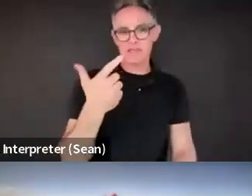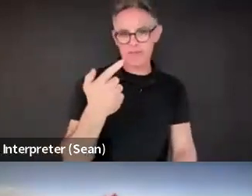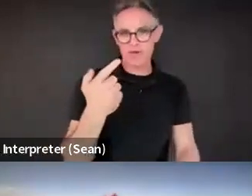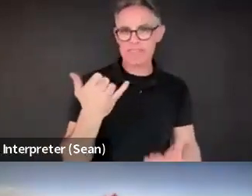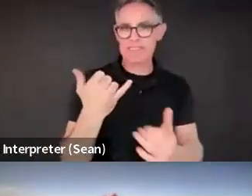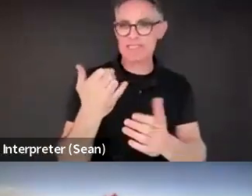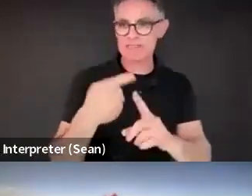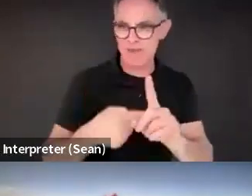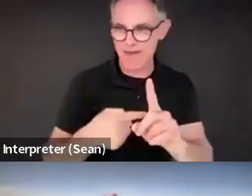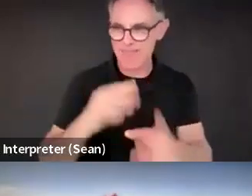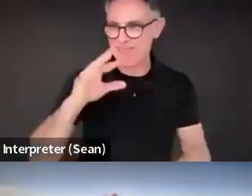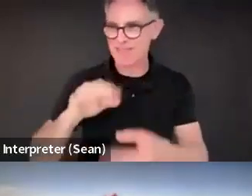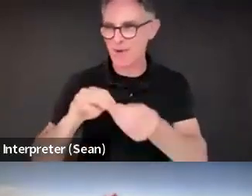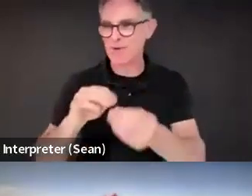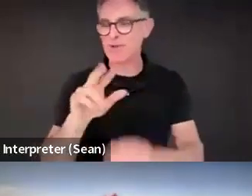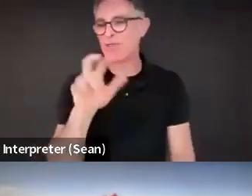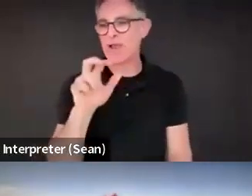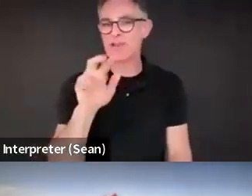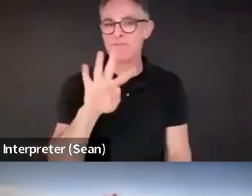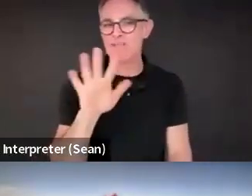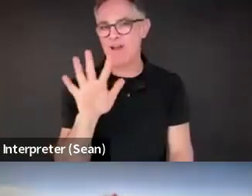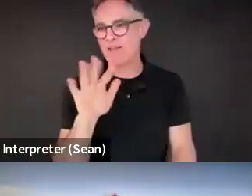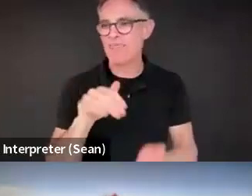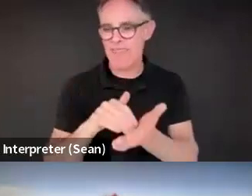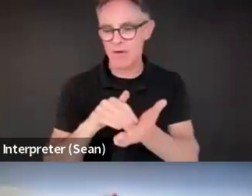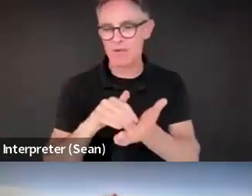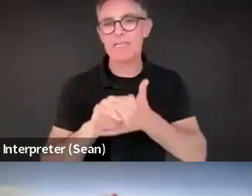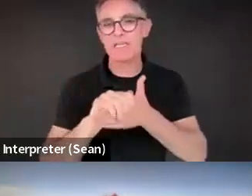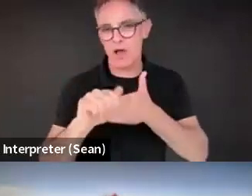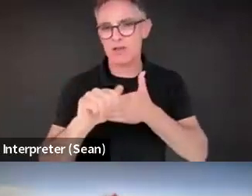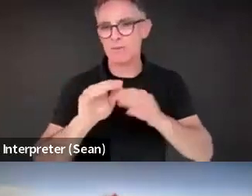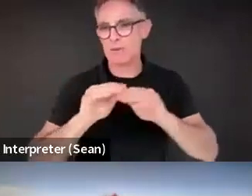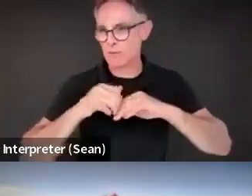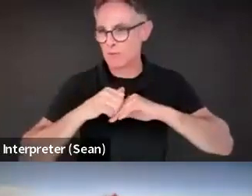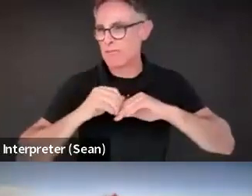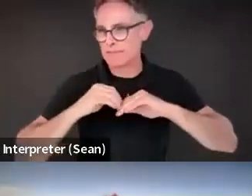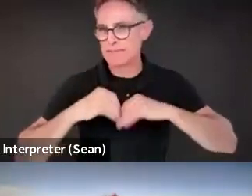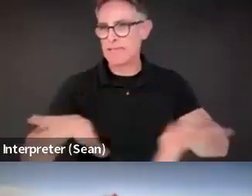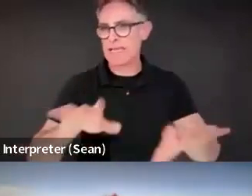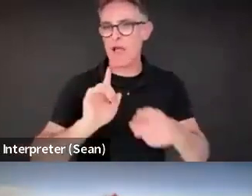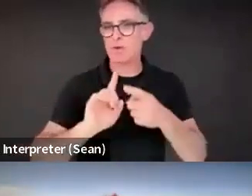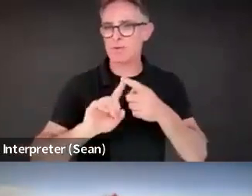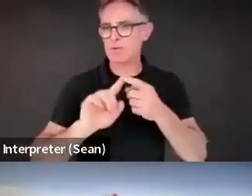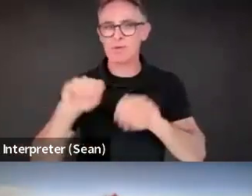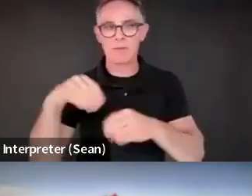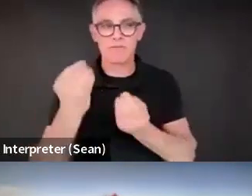total is about $345,000 that we will be sending out to providers for our DSPs.